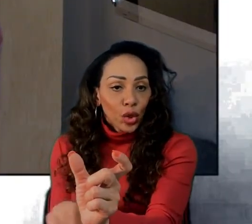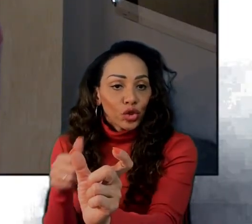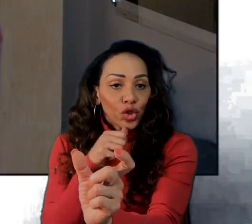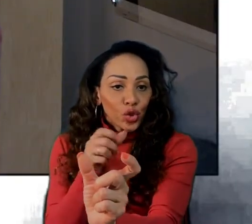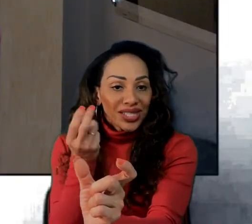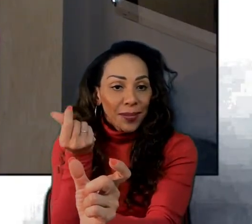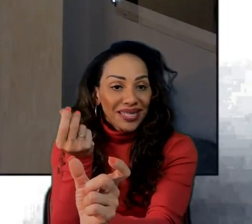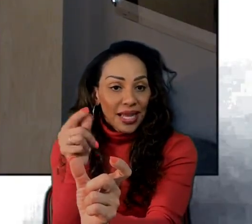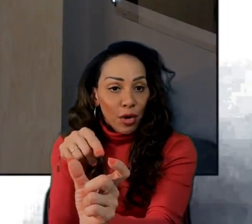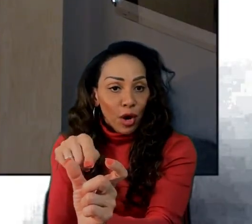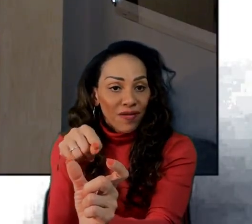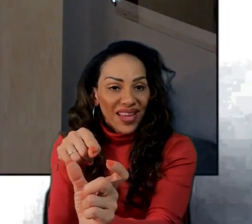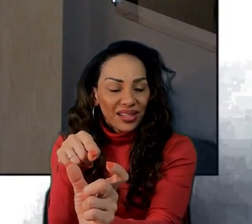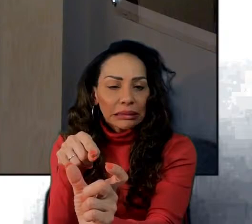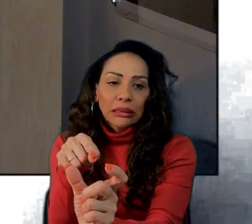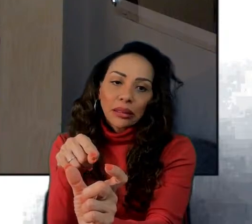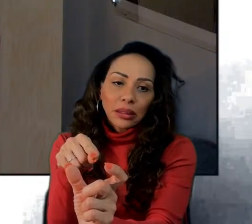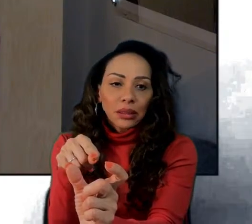Question over here.